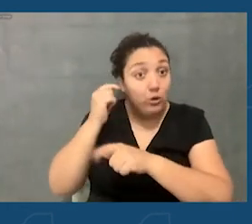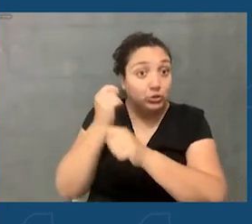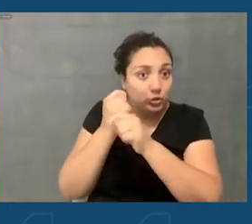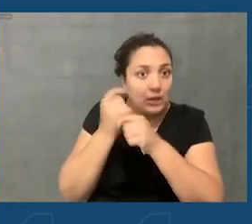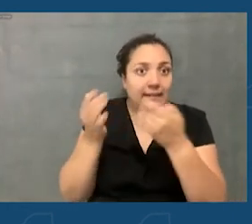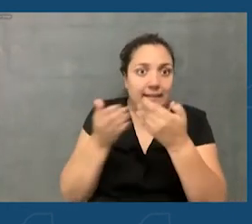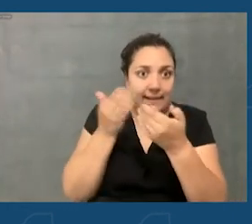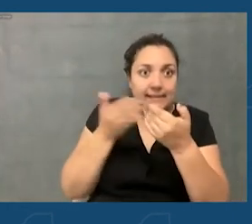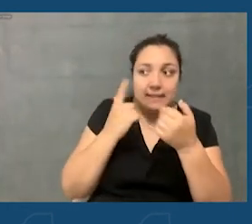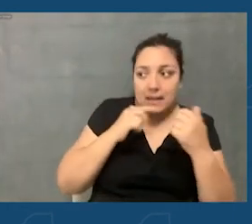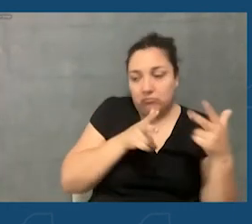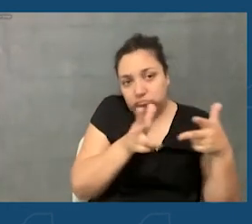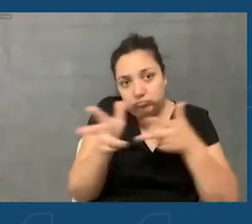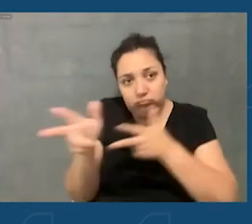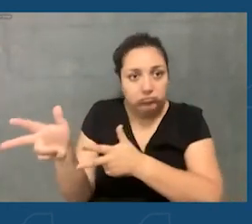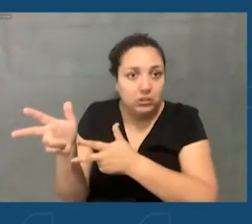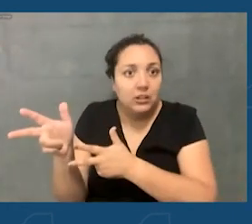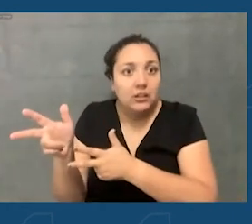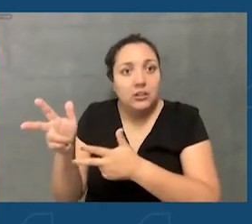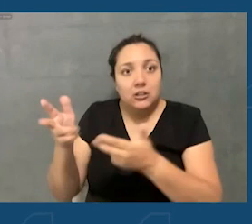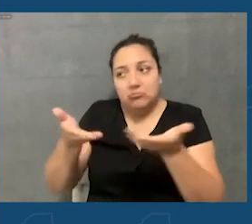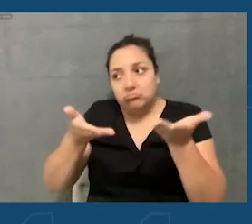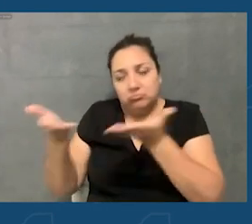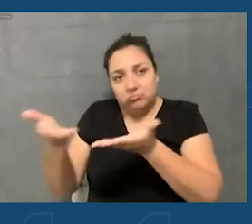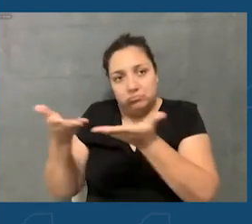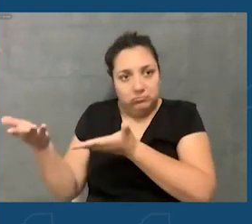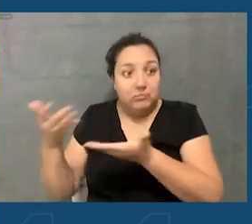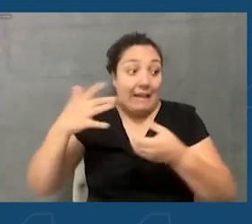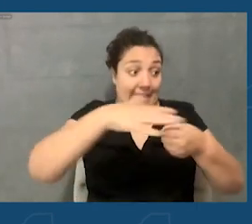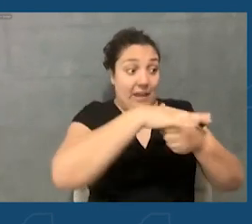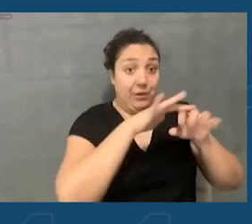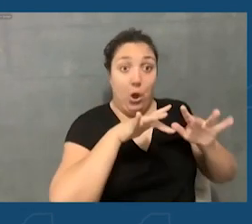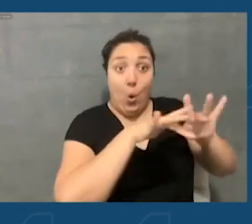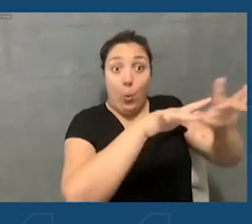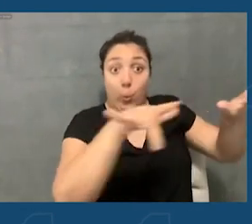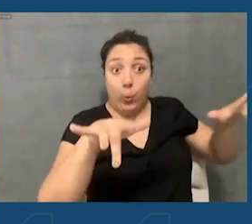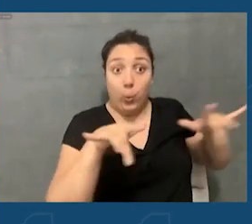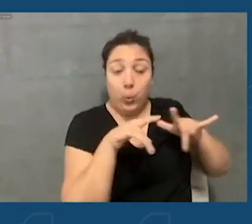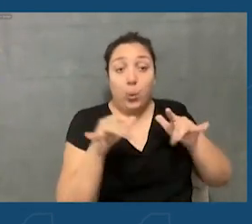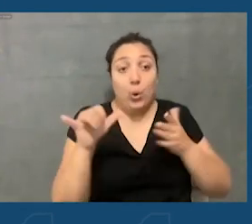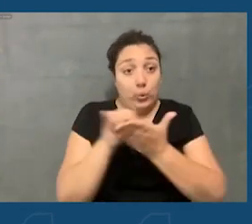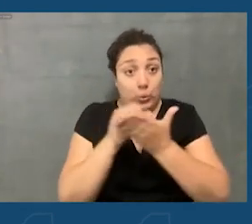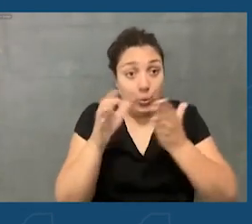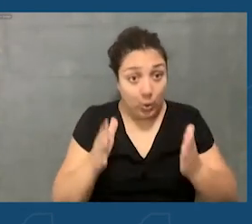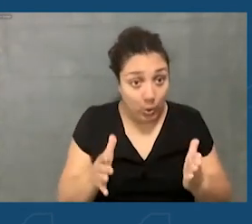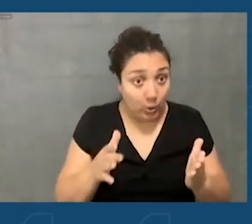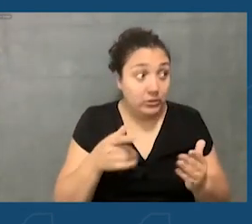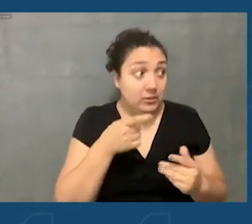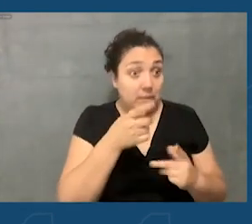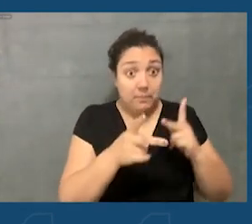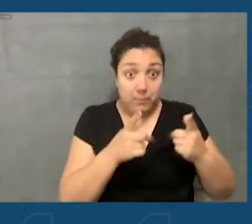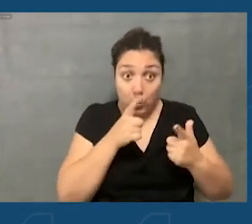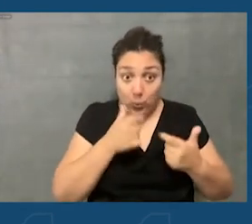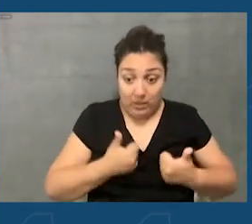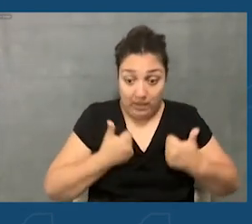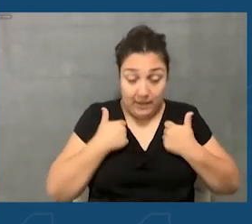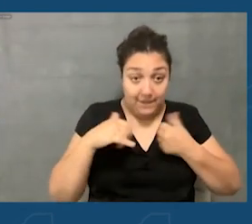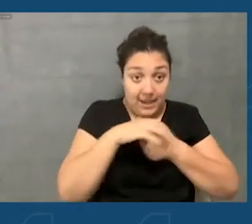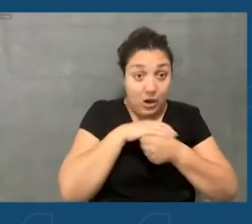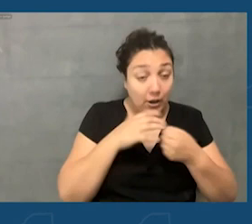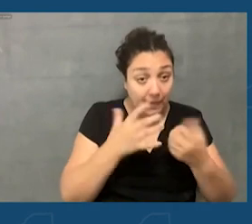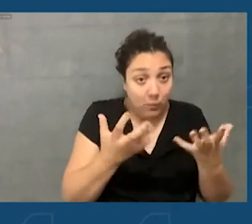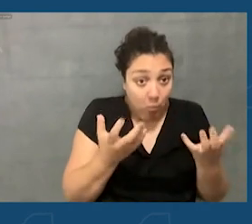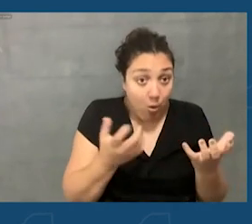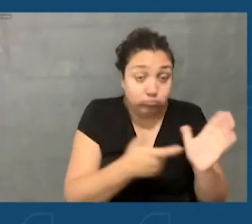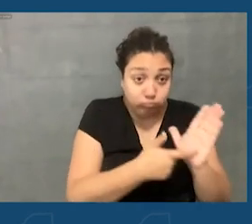public space that New Yorkers and the folks in this neighborhood are demanding and looking for. It's always meant